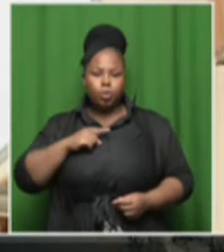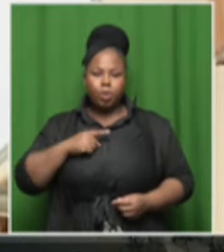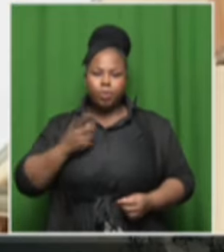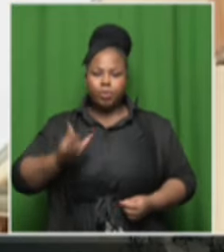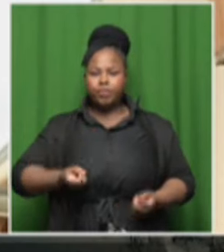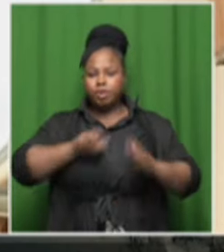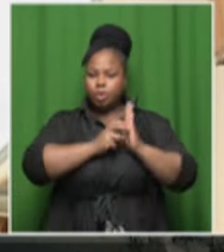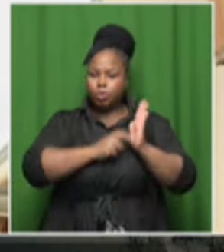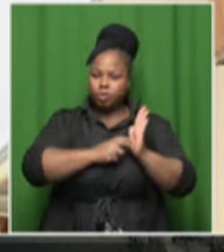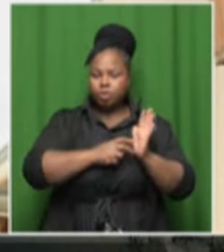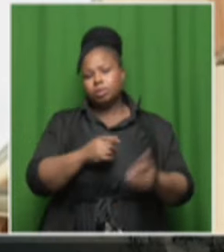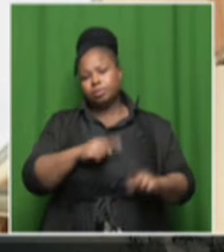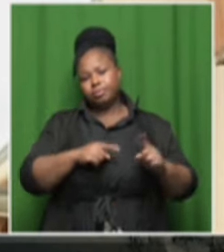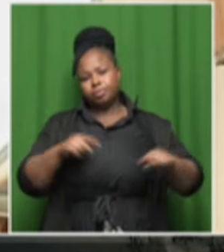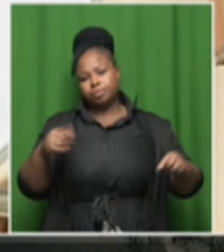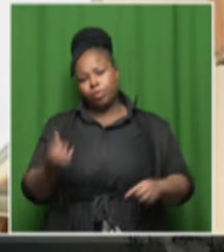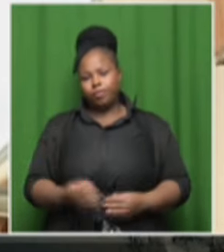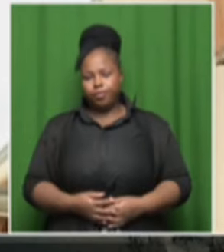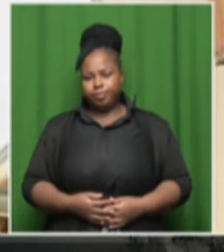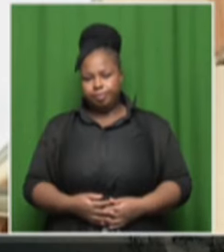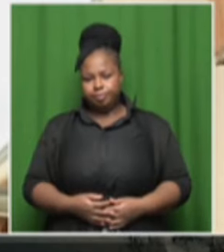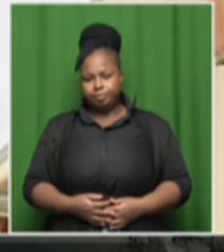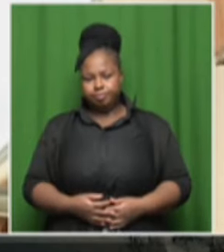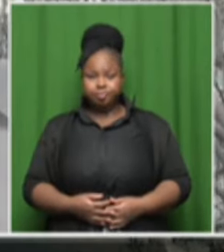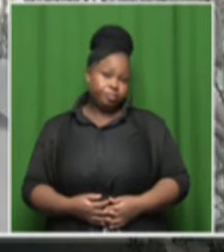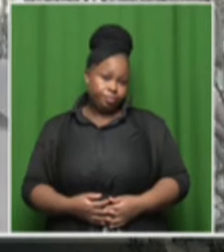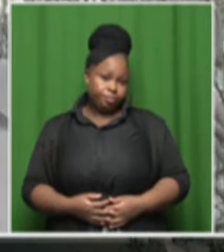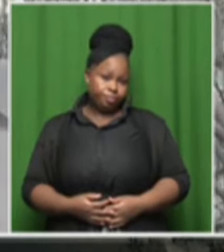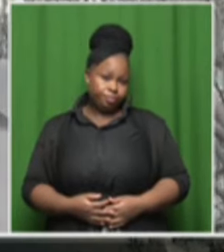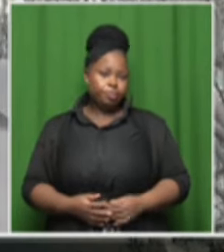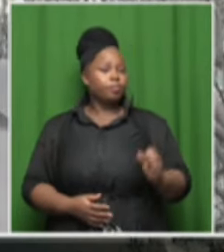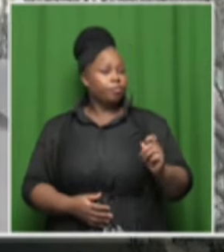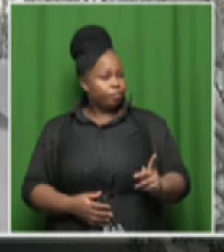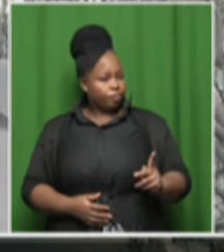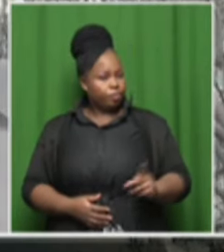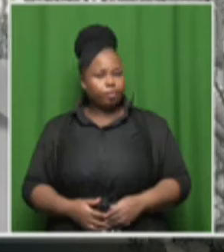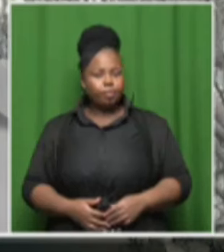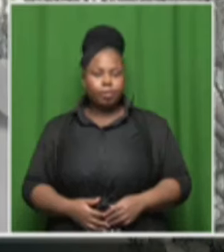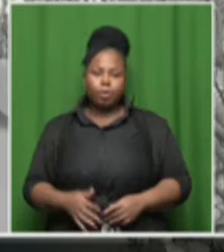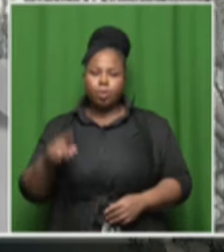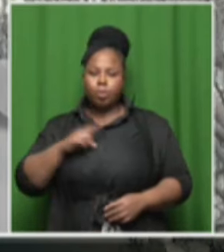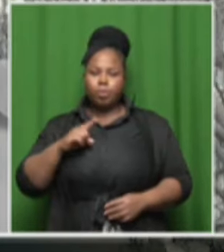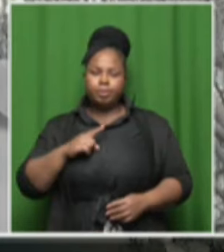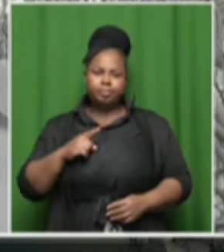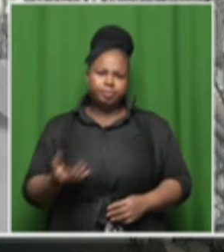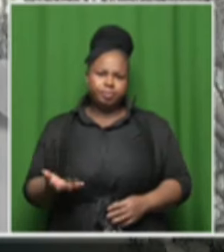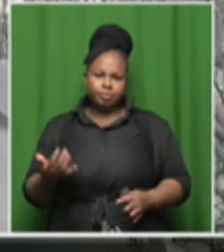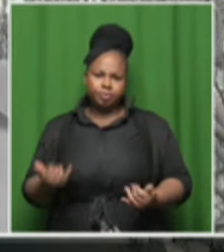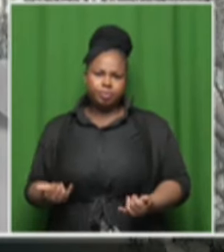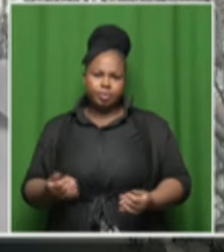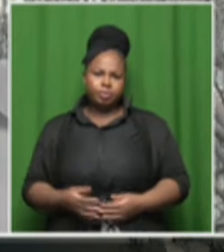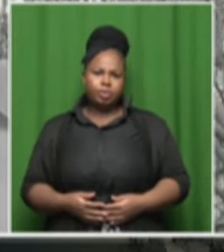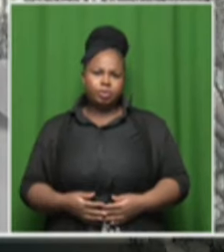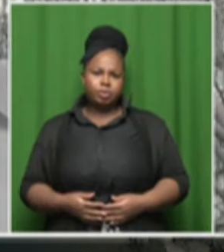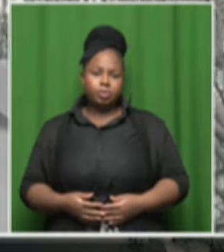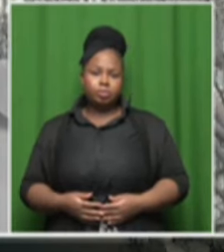good regulator in place. I think puts us in good stead. All right, because extended in that conversation